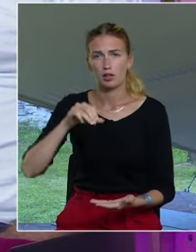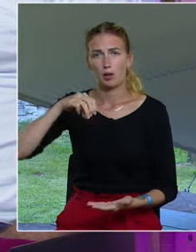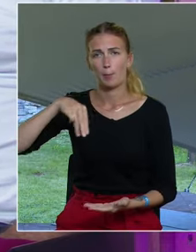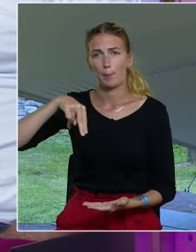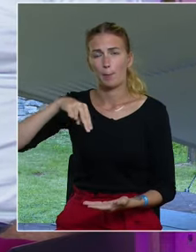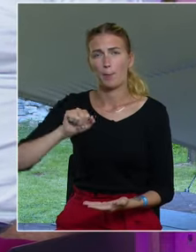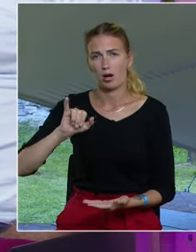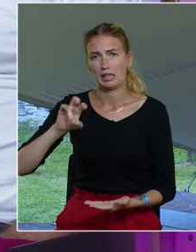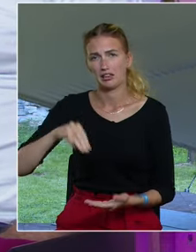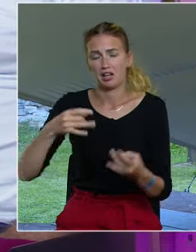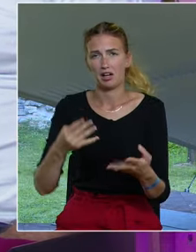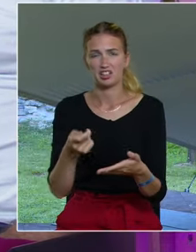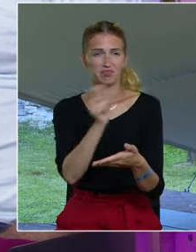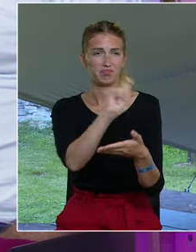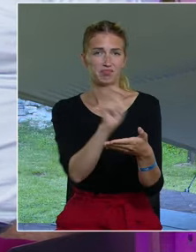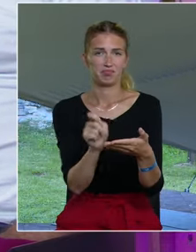phone.